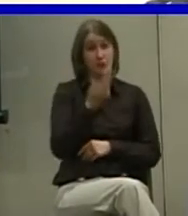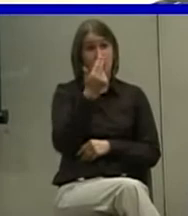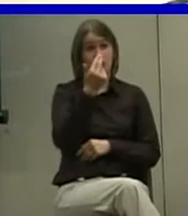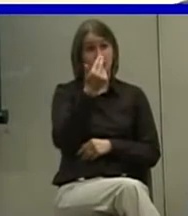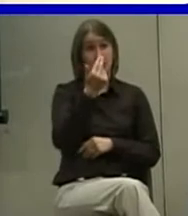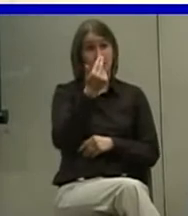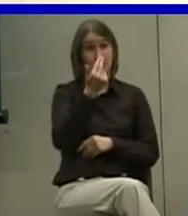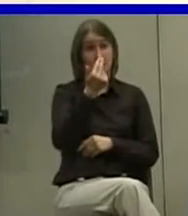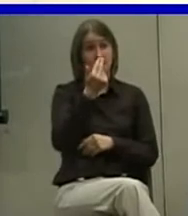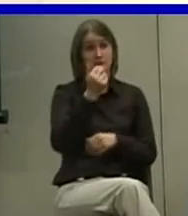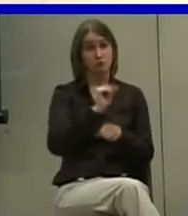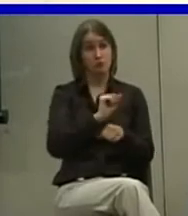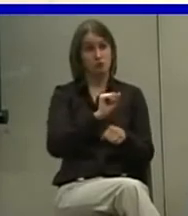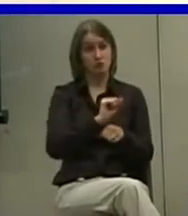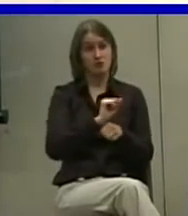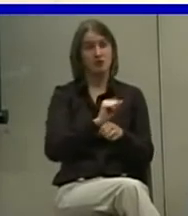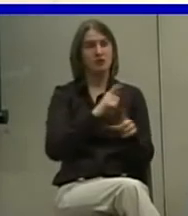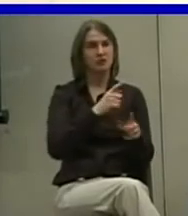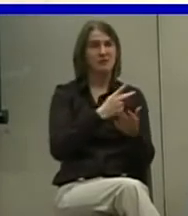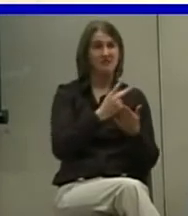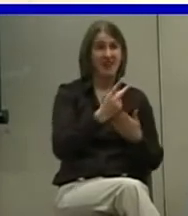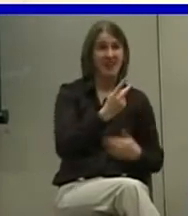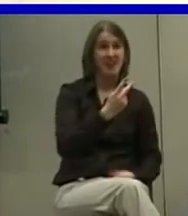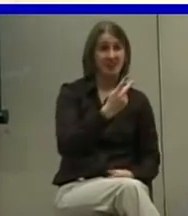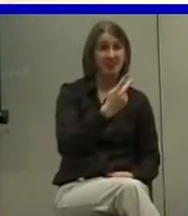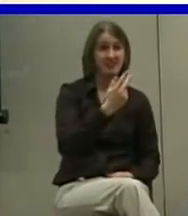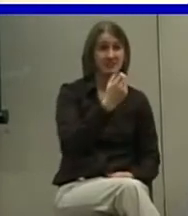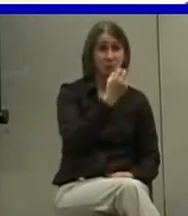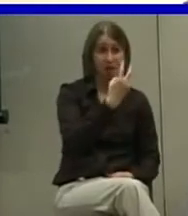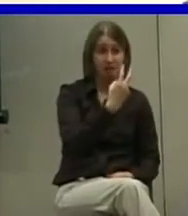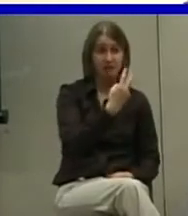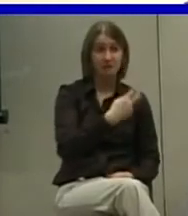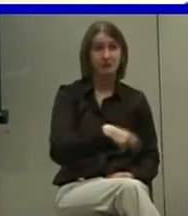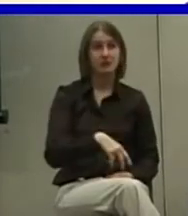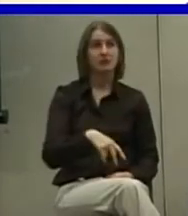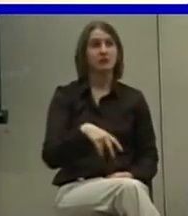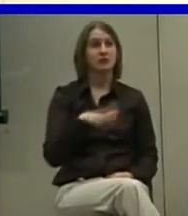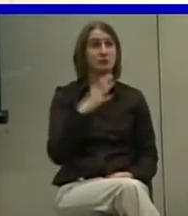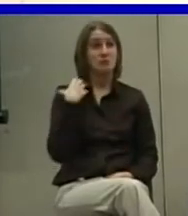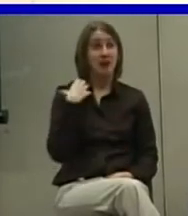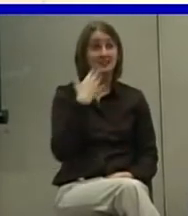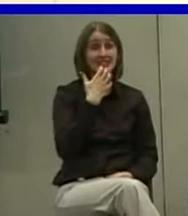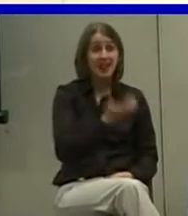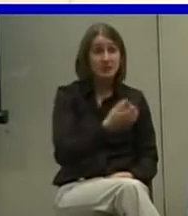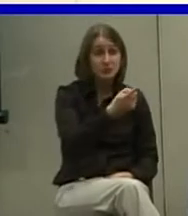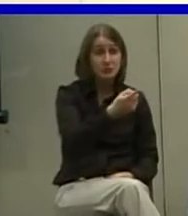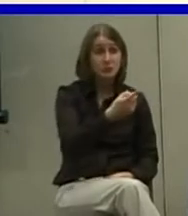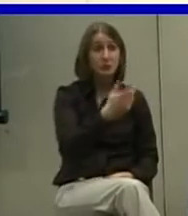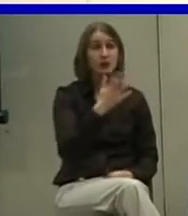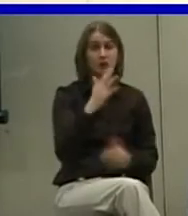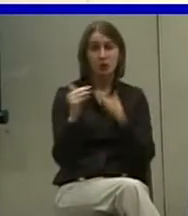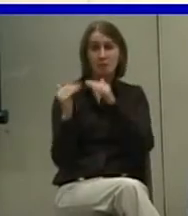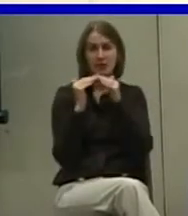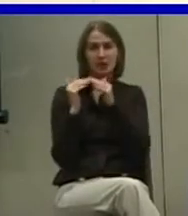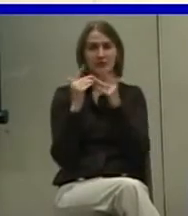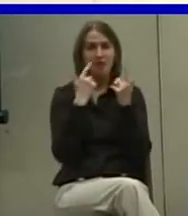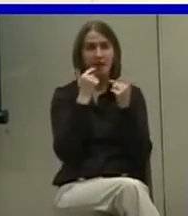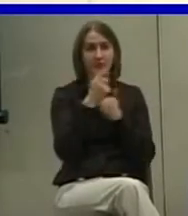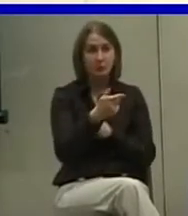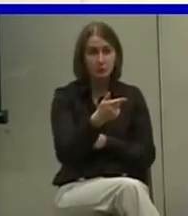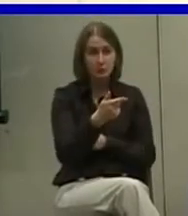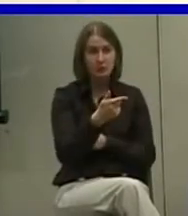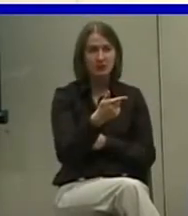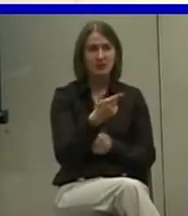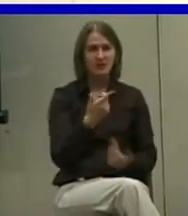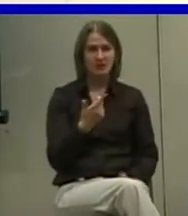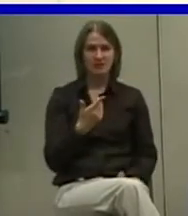fail 12 of them, your boss yells at you, your peers laugh at you, and let's throw this in. You aren't getting paid to be at this